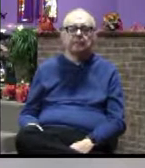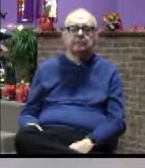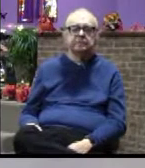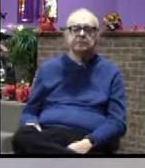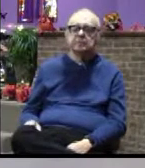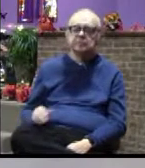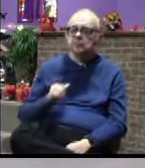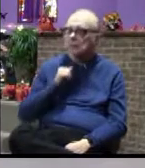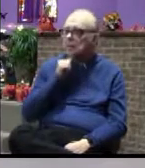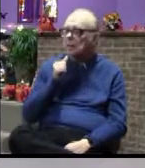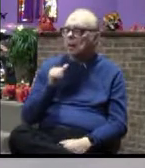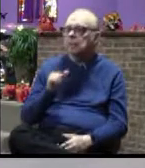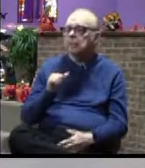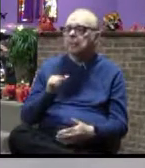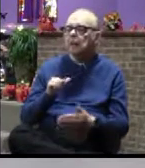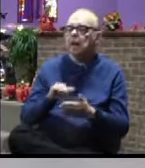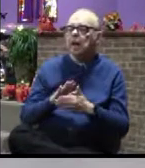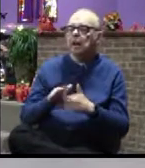not at all